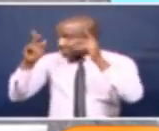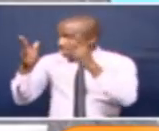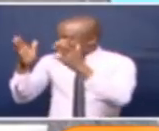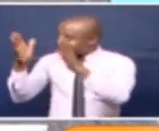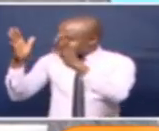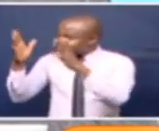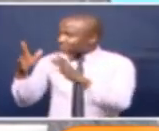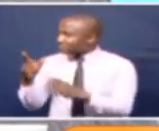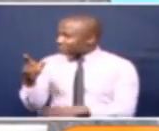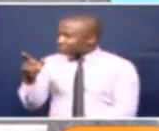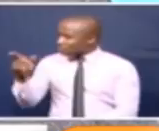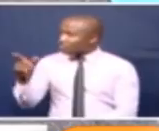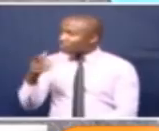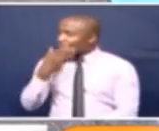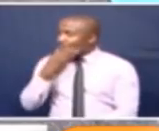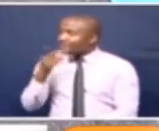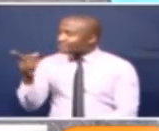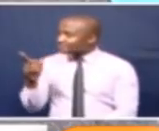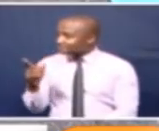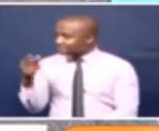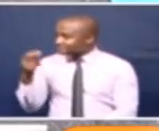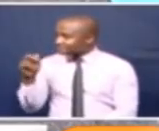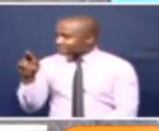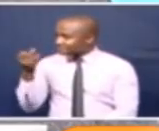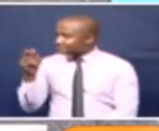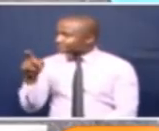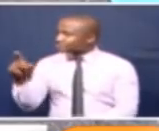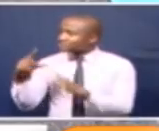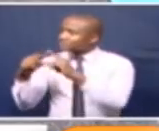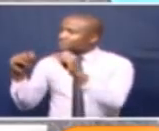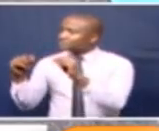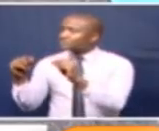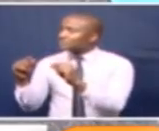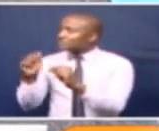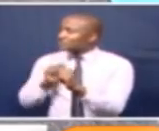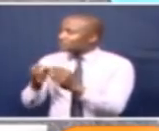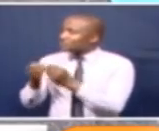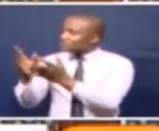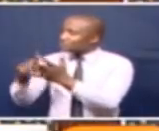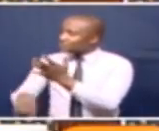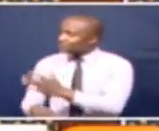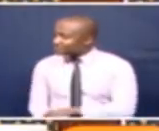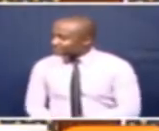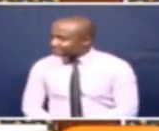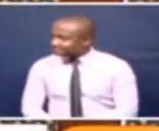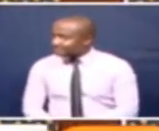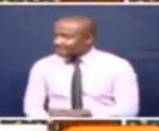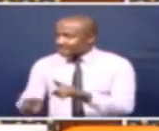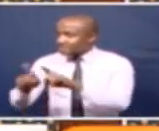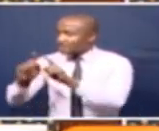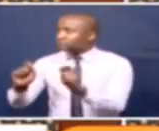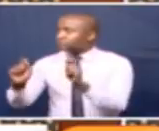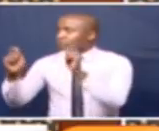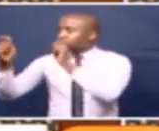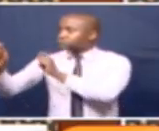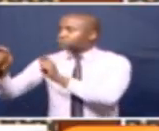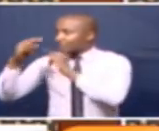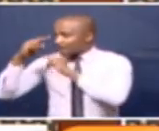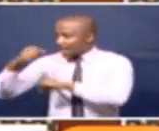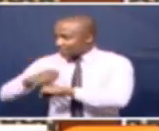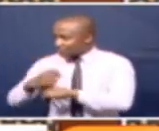you, Dad Harrison, your message to your daughter as she transitions to this now